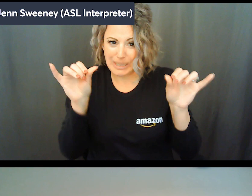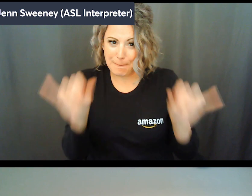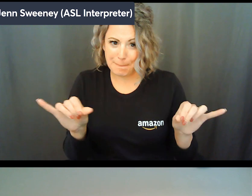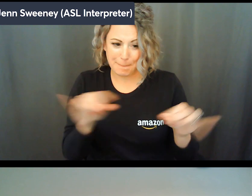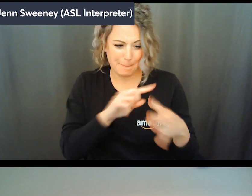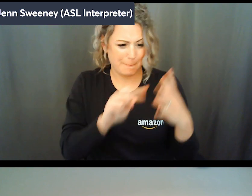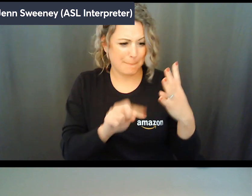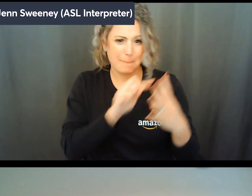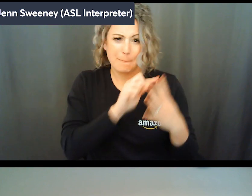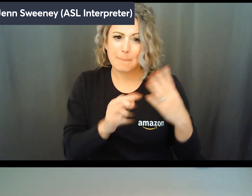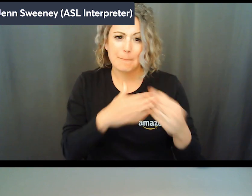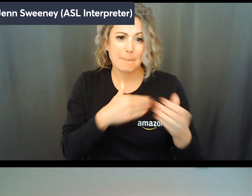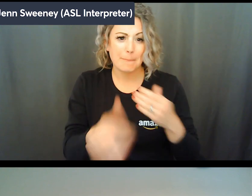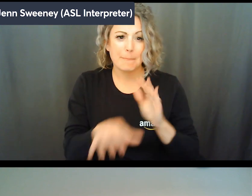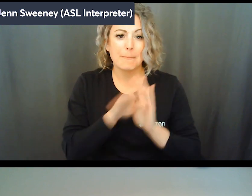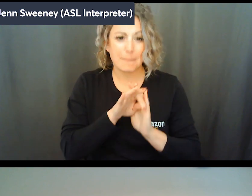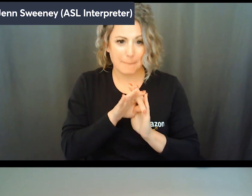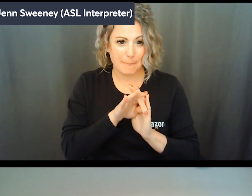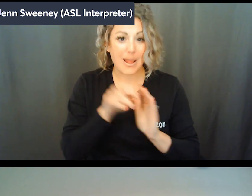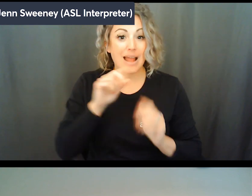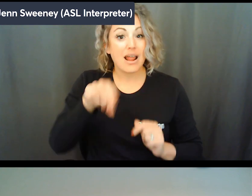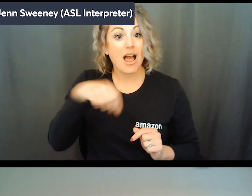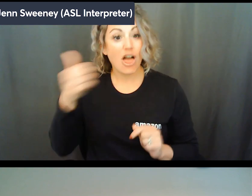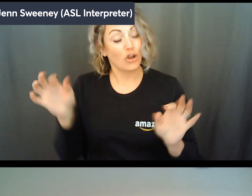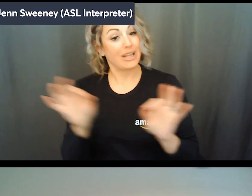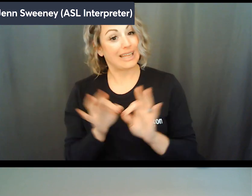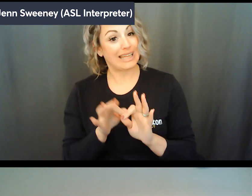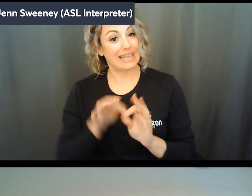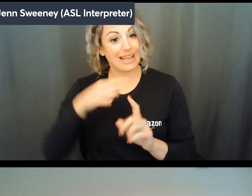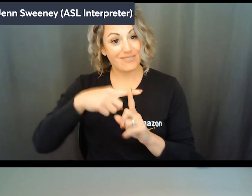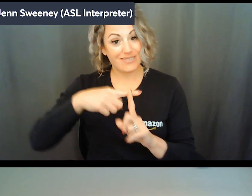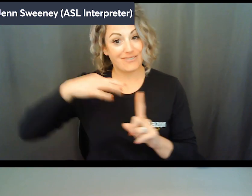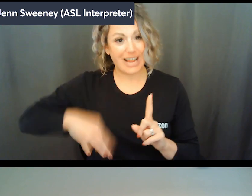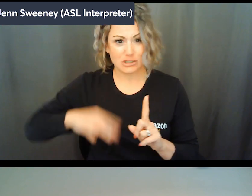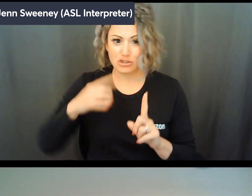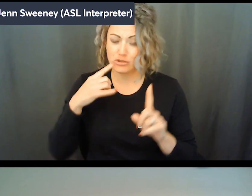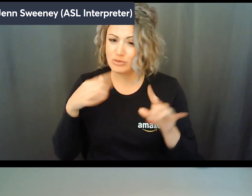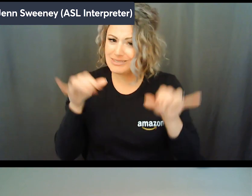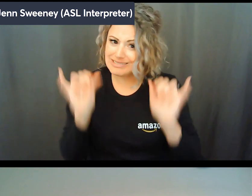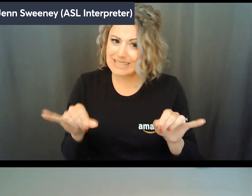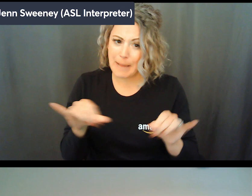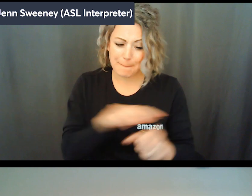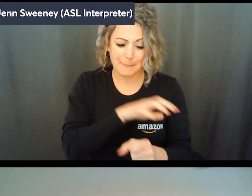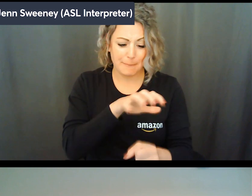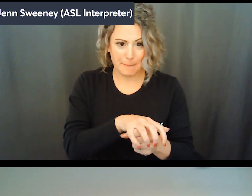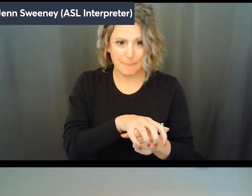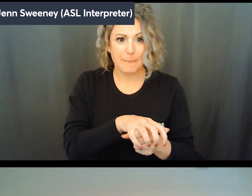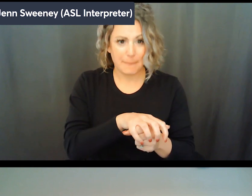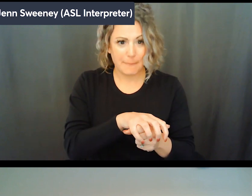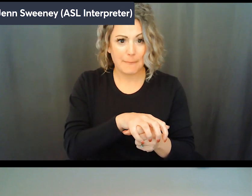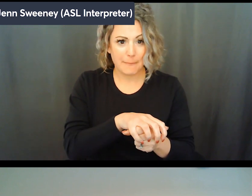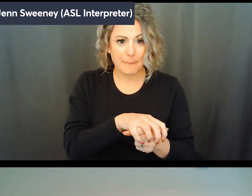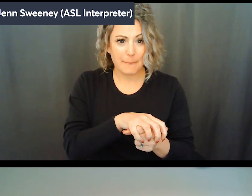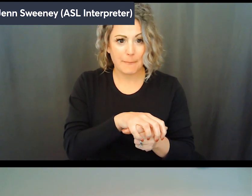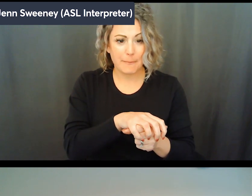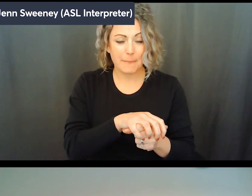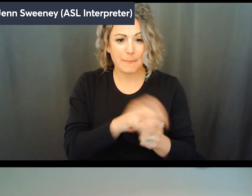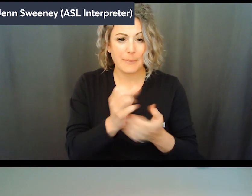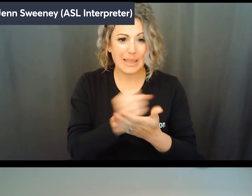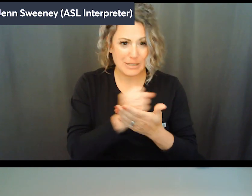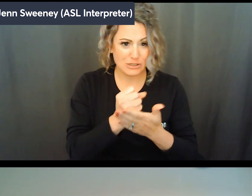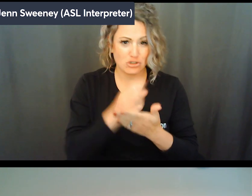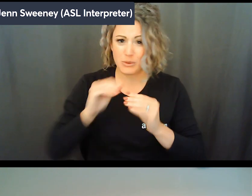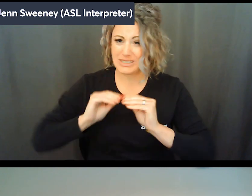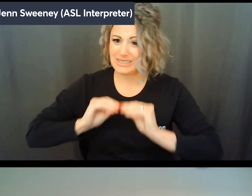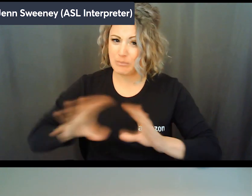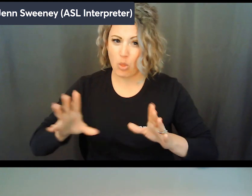options. Plus, the other key advantage is that you can use the same container image and you can deploy it on an instance-based endpoint